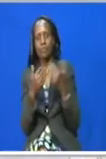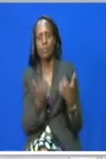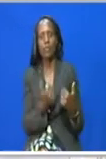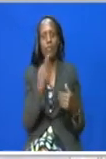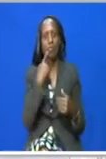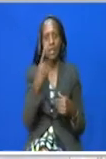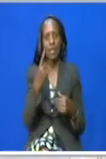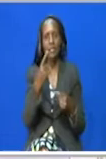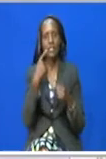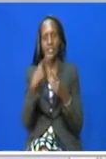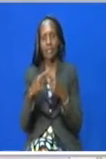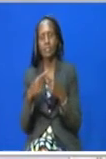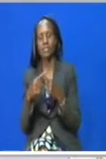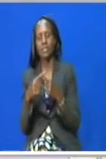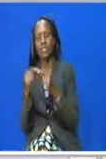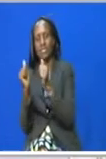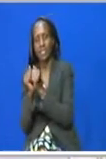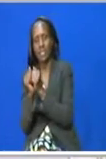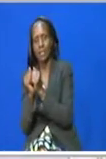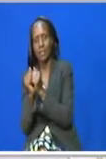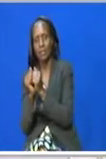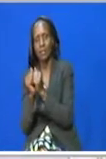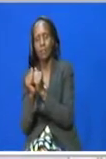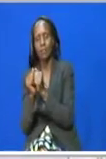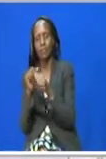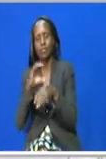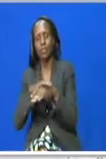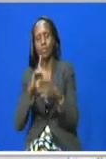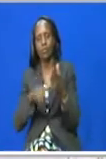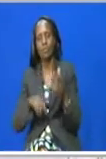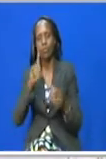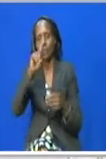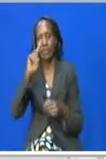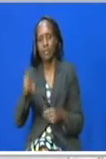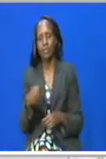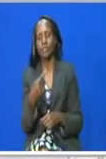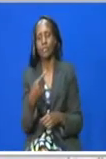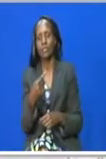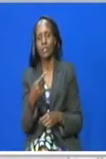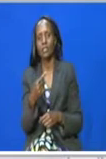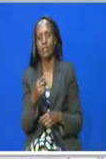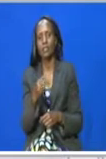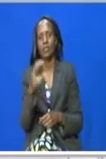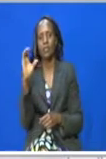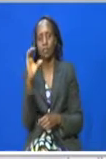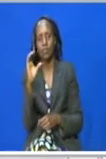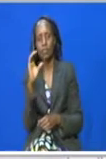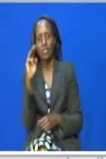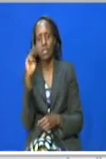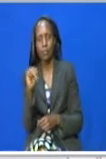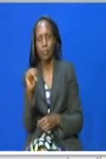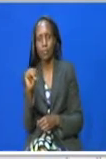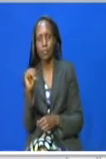by 10, giving us 1000 cubic